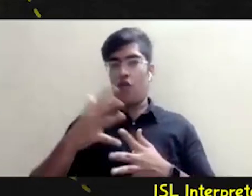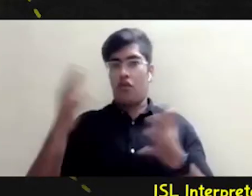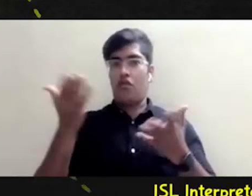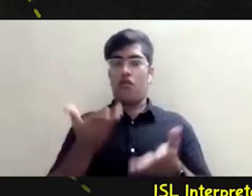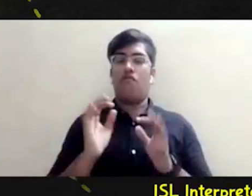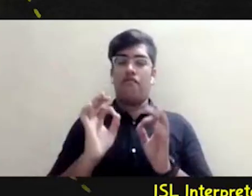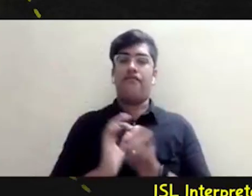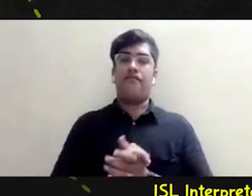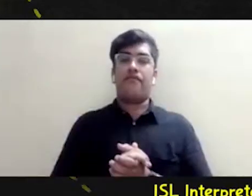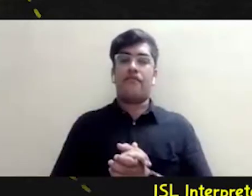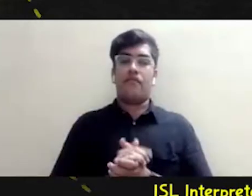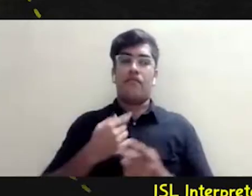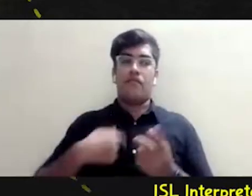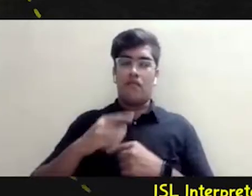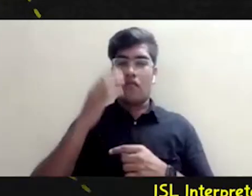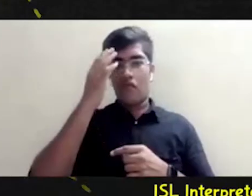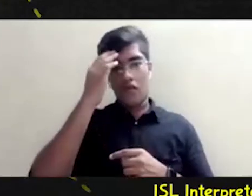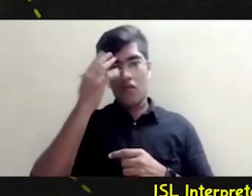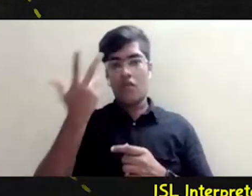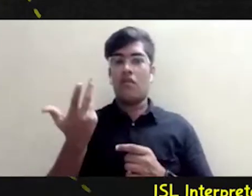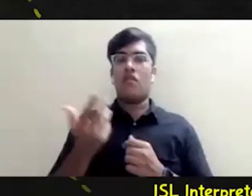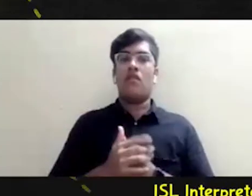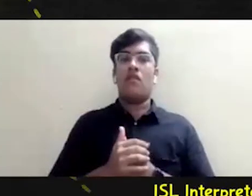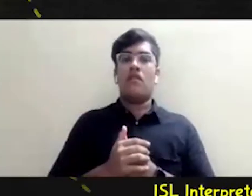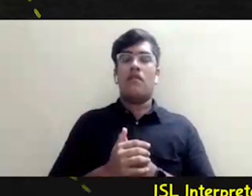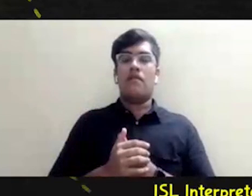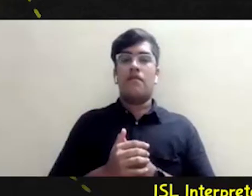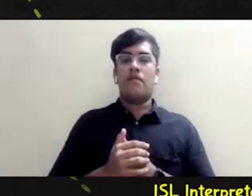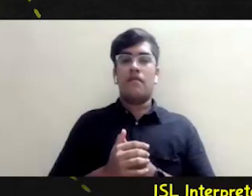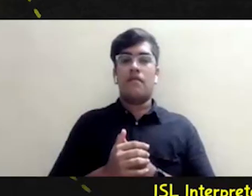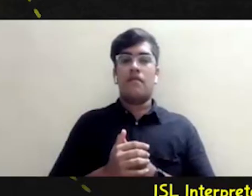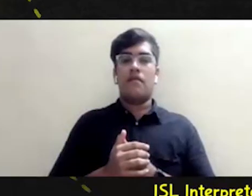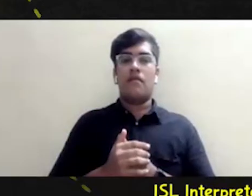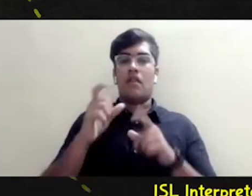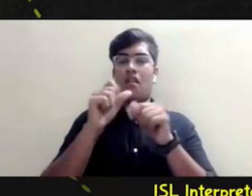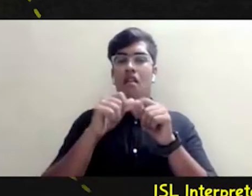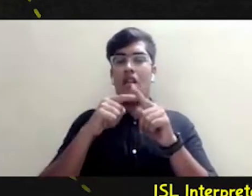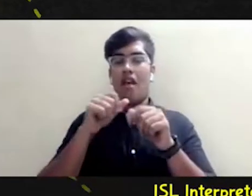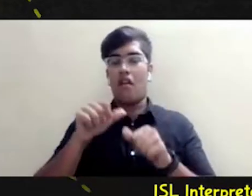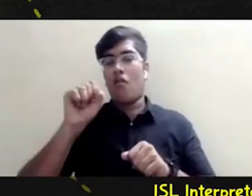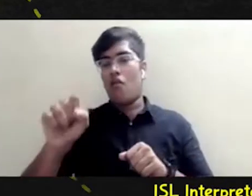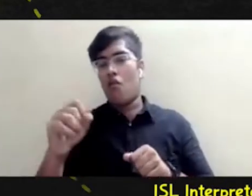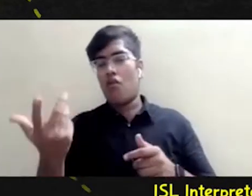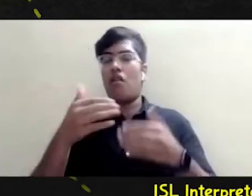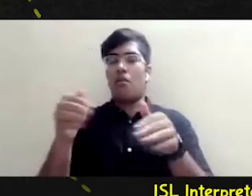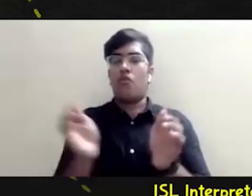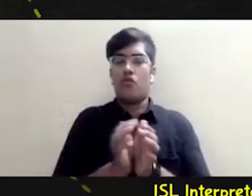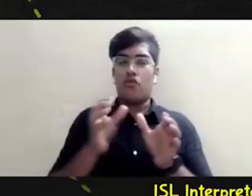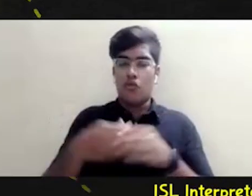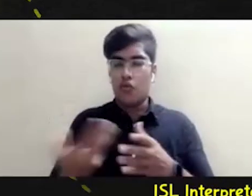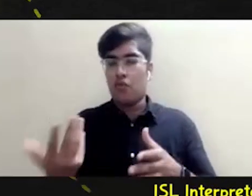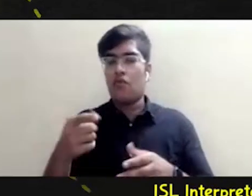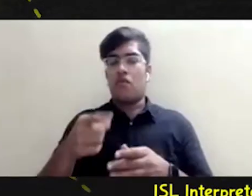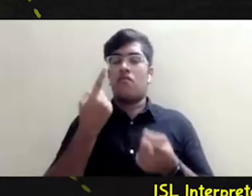to know different aspects of data and communities. I think I have